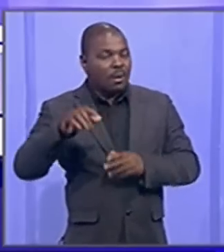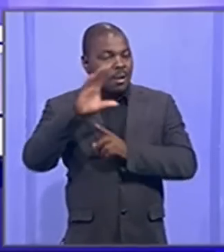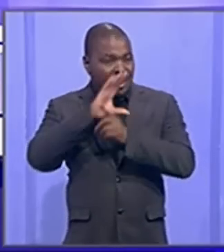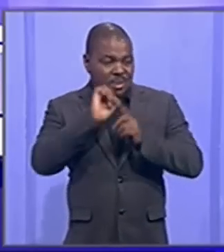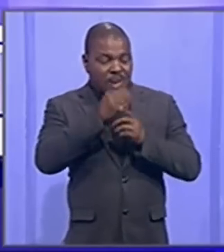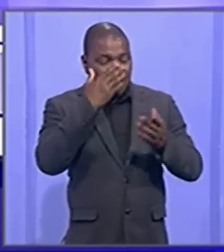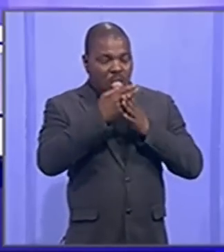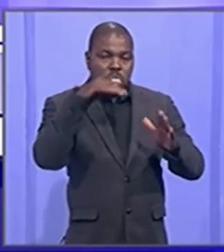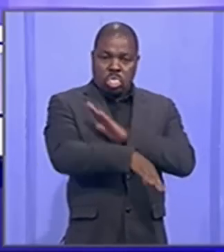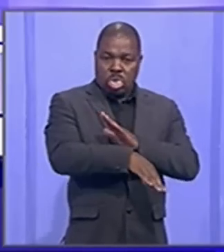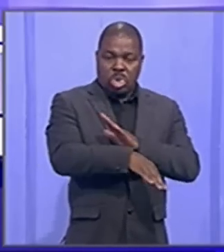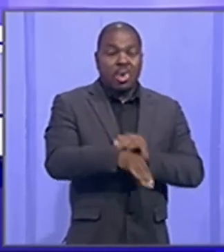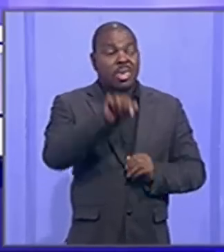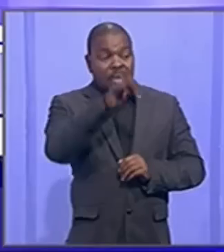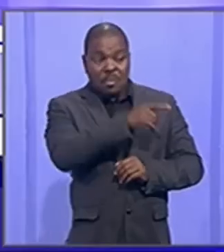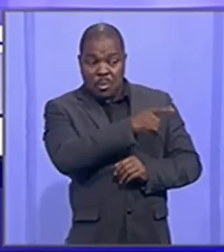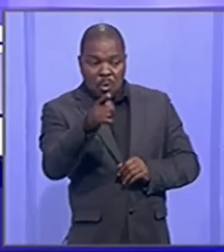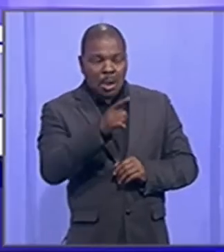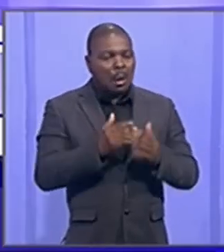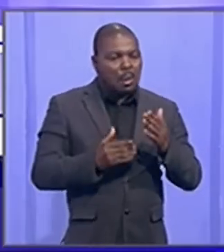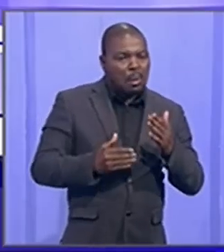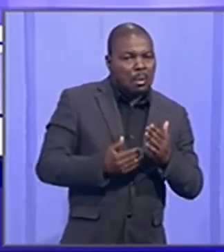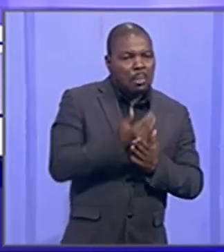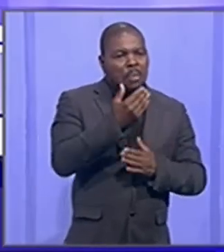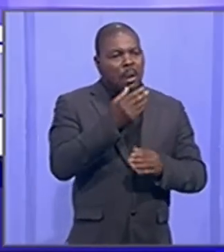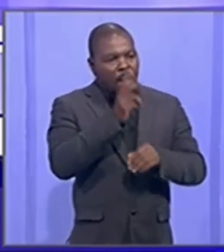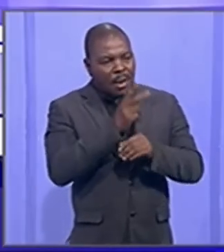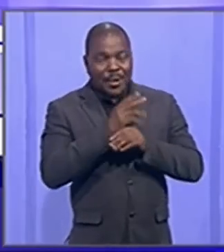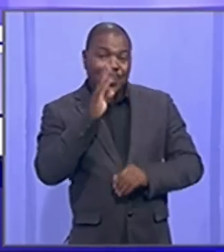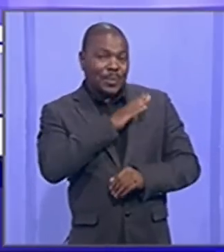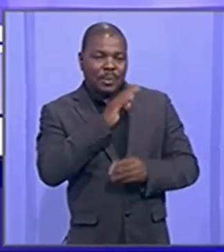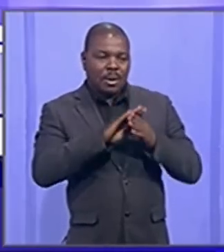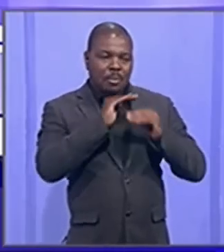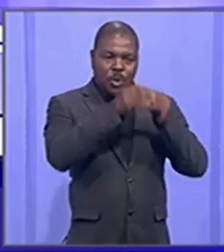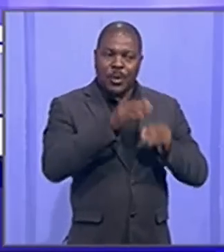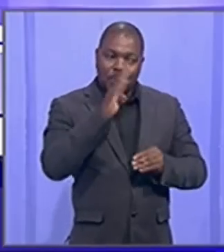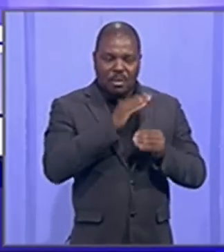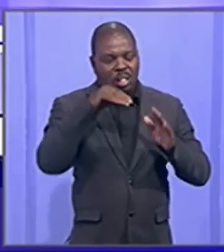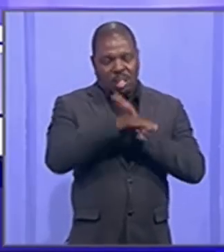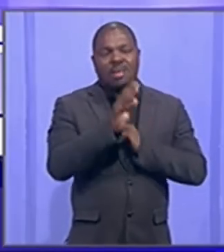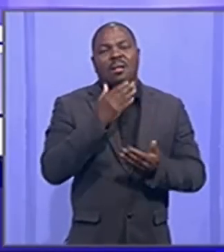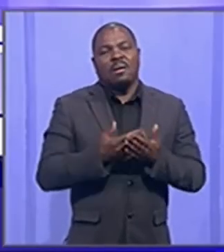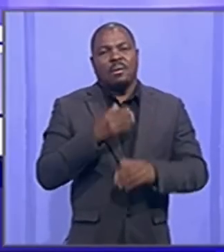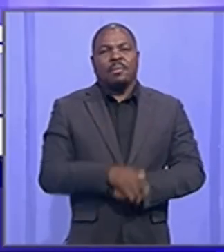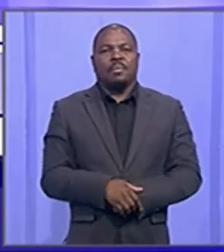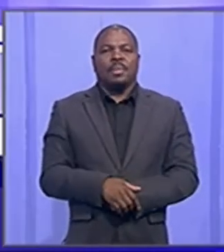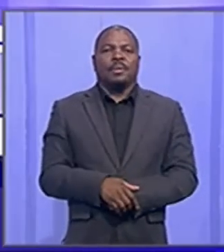Maafrika Borwa ge Maafrika Borwa a ka se di tsošološe le go di šireletša.